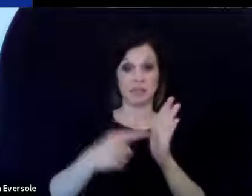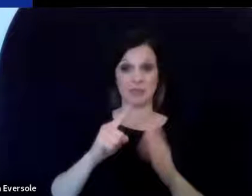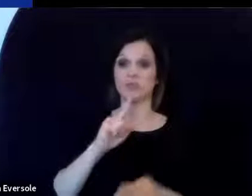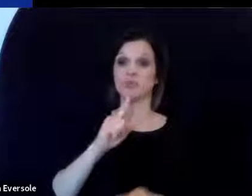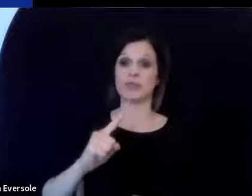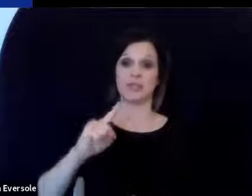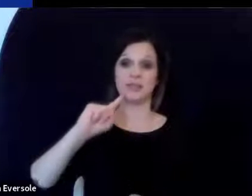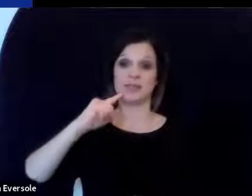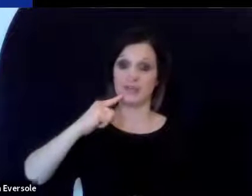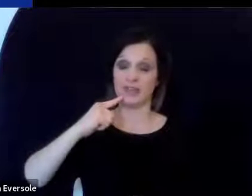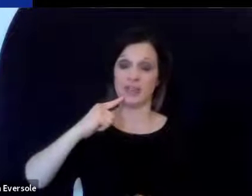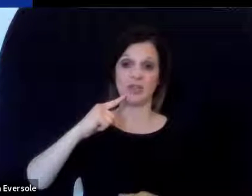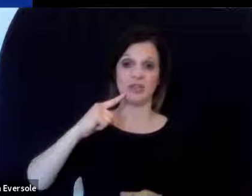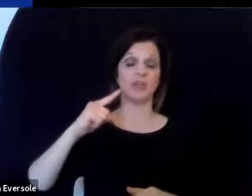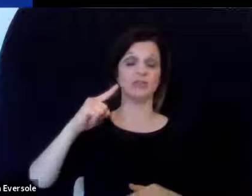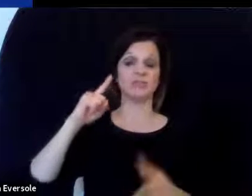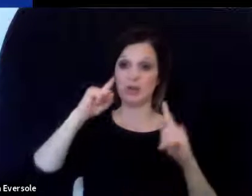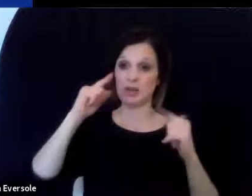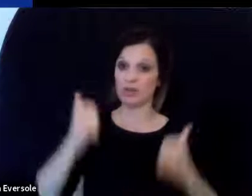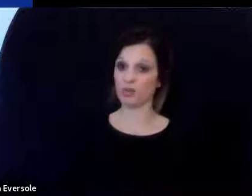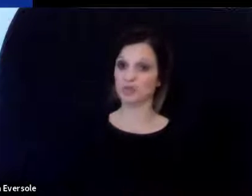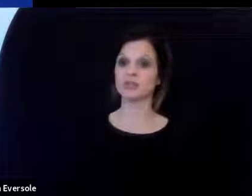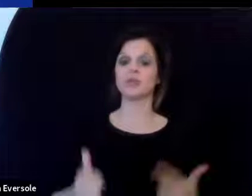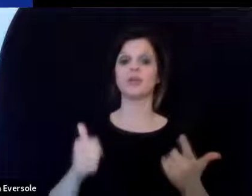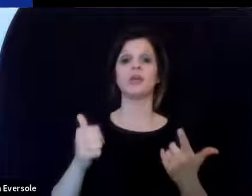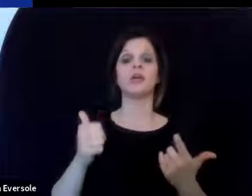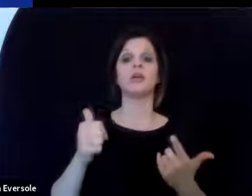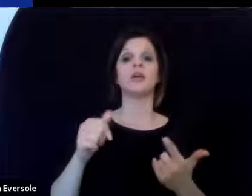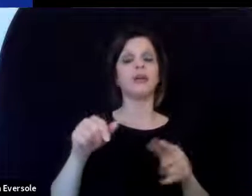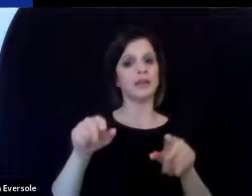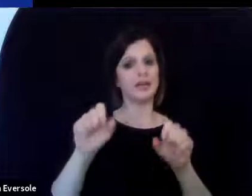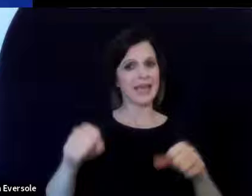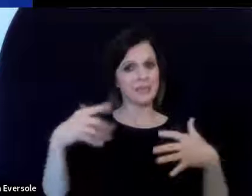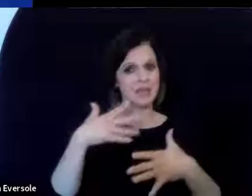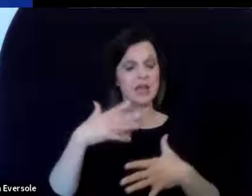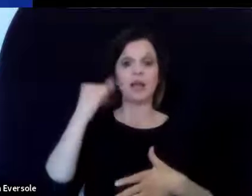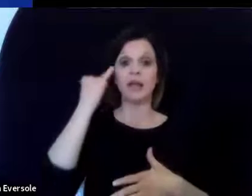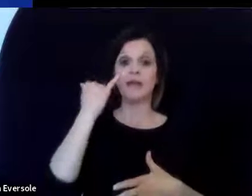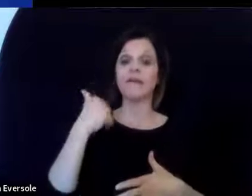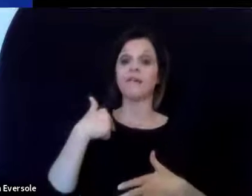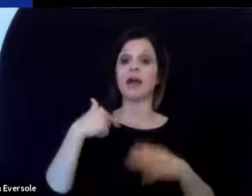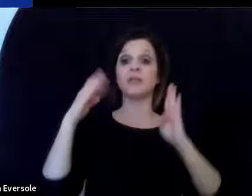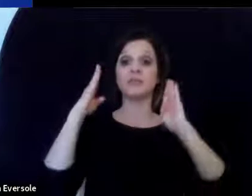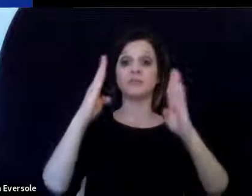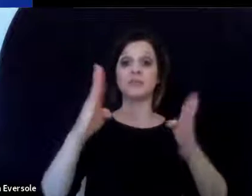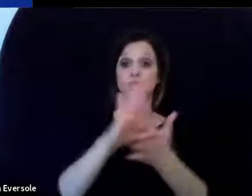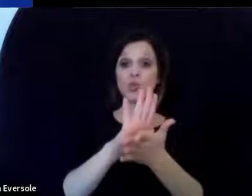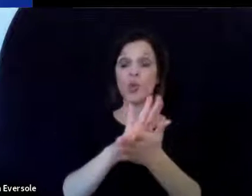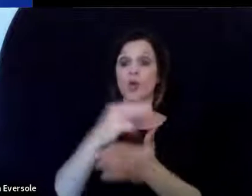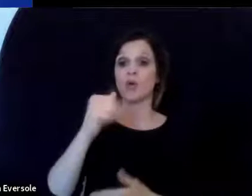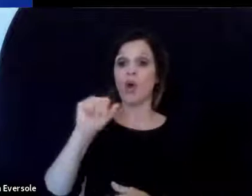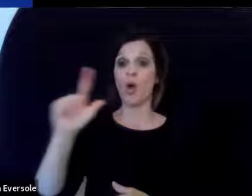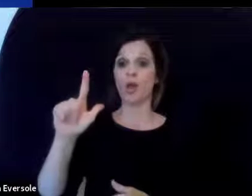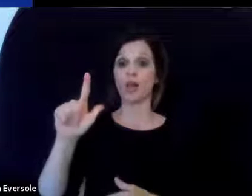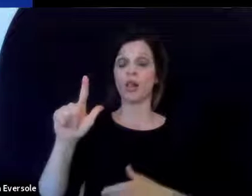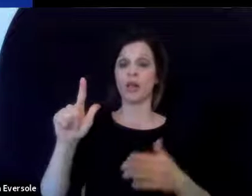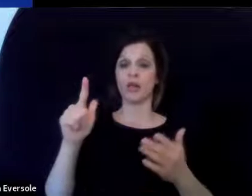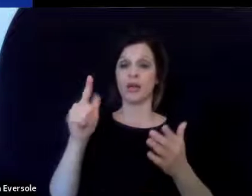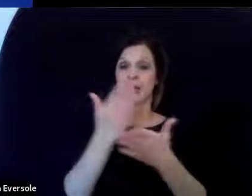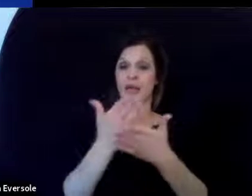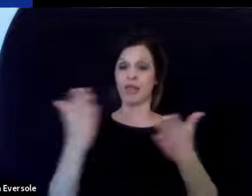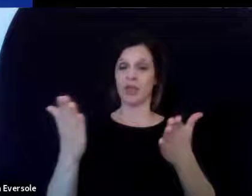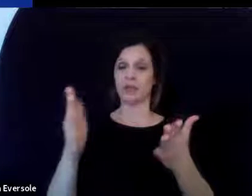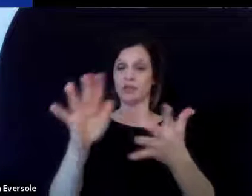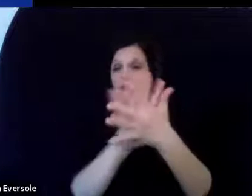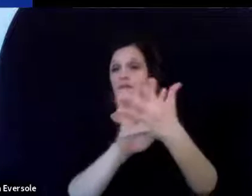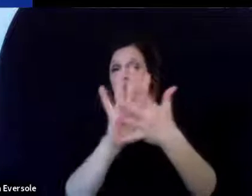really alarming, again, when you're walking down the hall. If things are coming at you in a fuzzy way, you can't see quite as far as